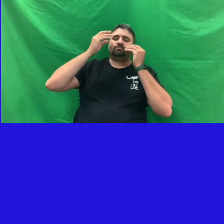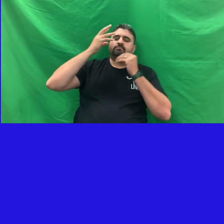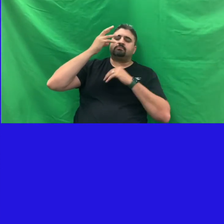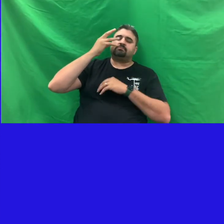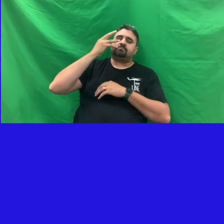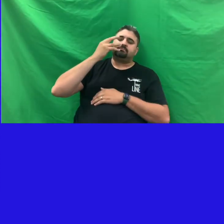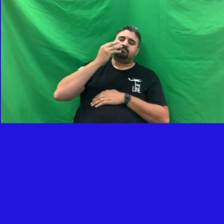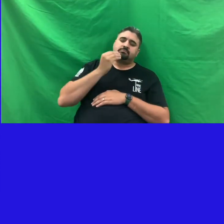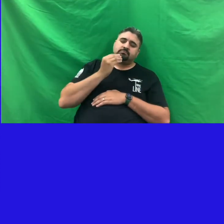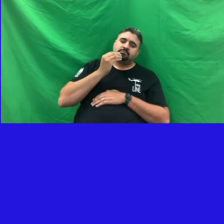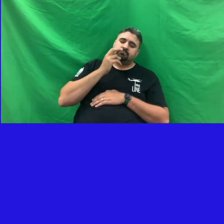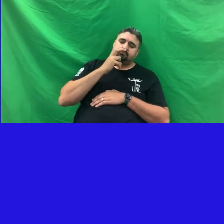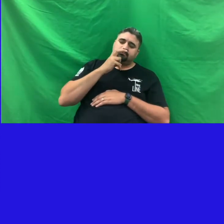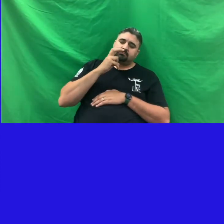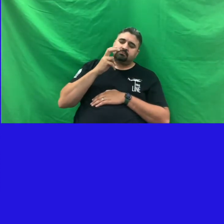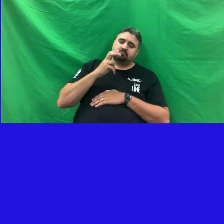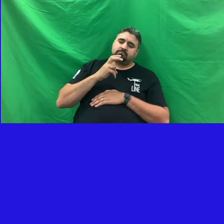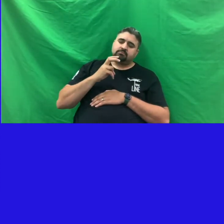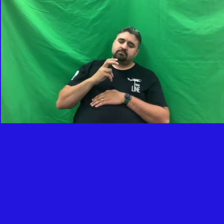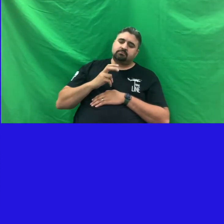Then Toad fell asleep.